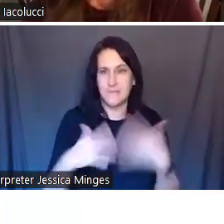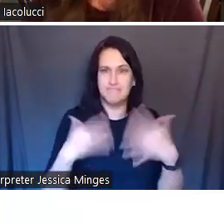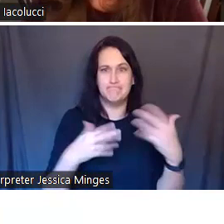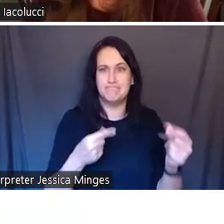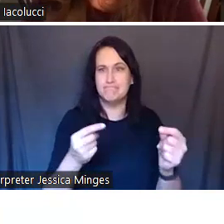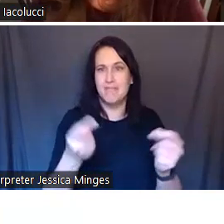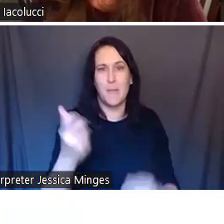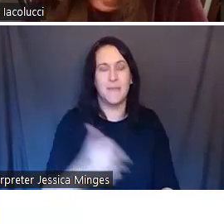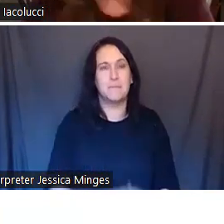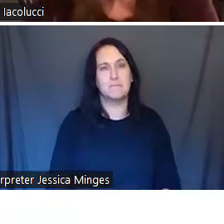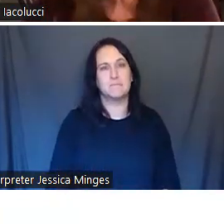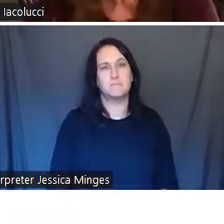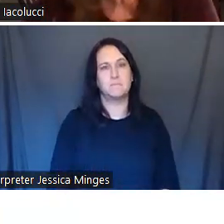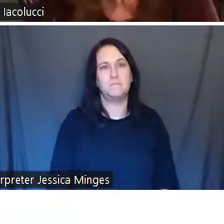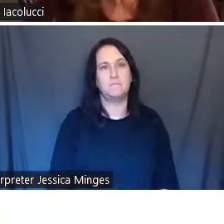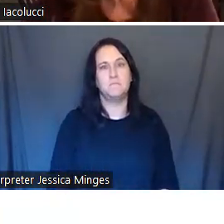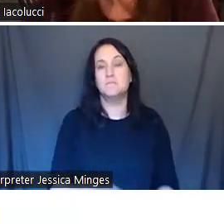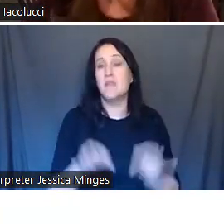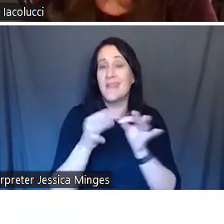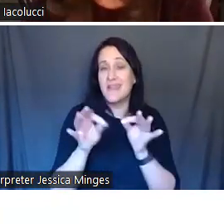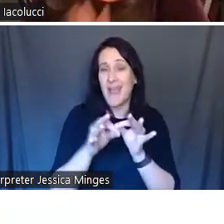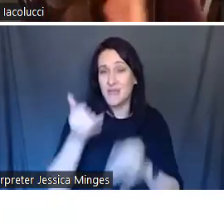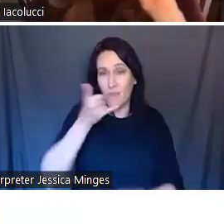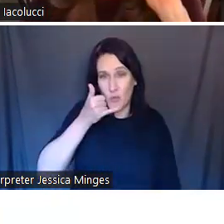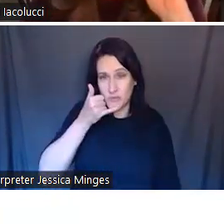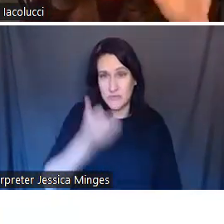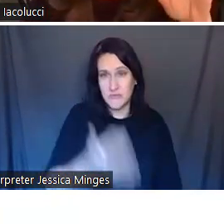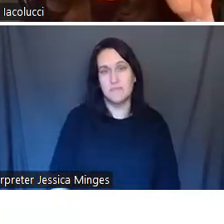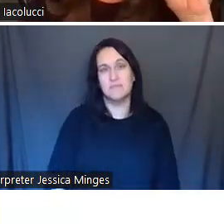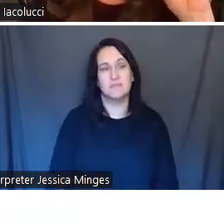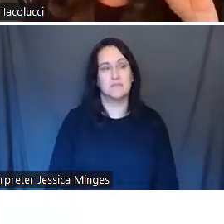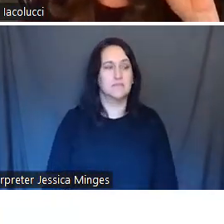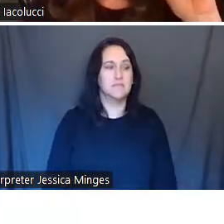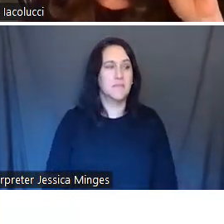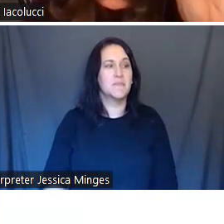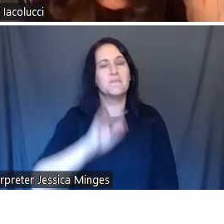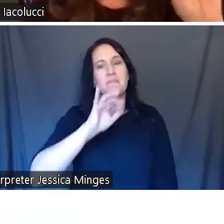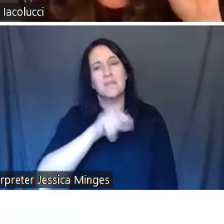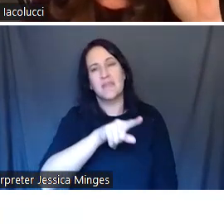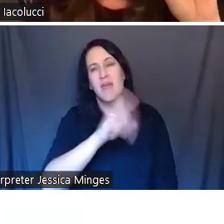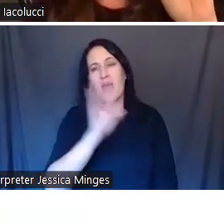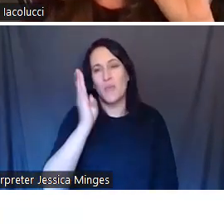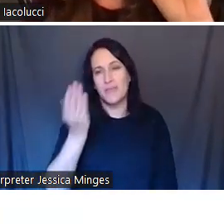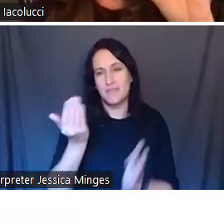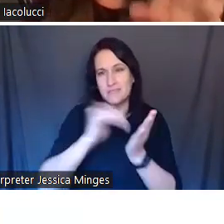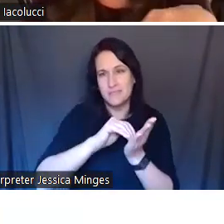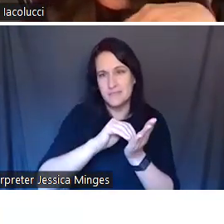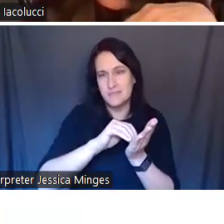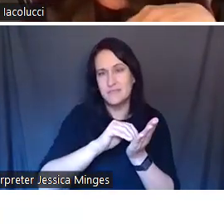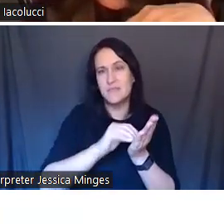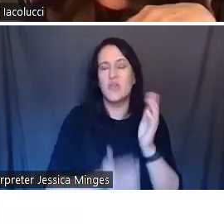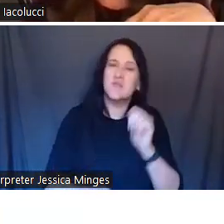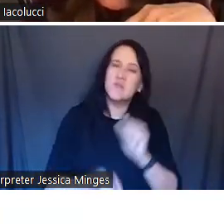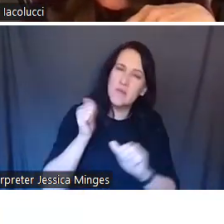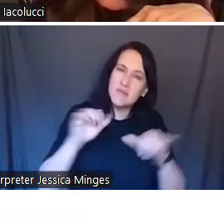bit. Caption telephones. These will, again, there is either, it's mostly done